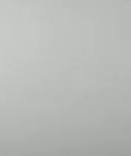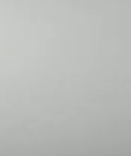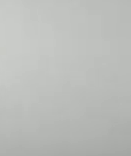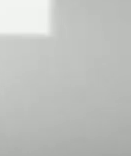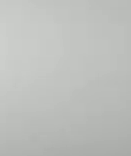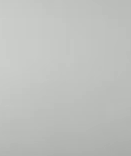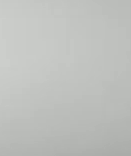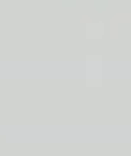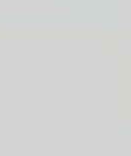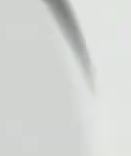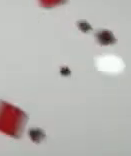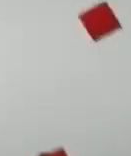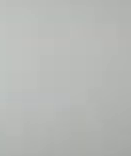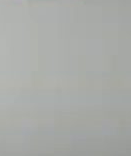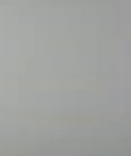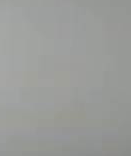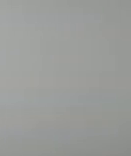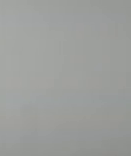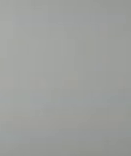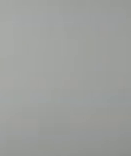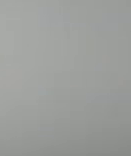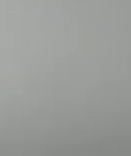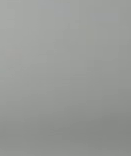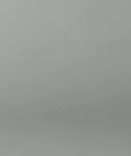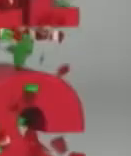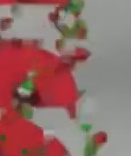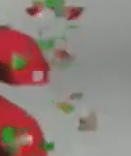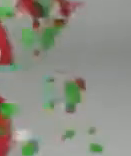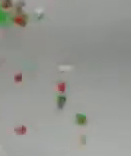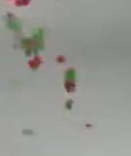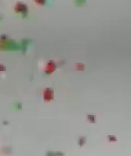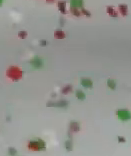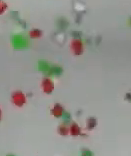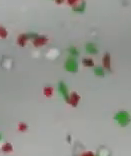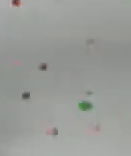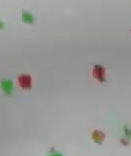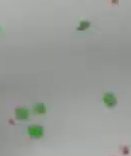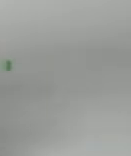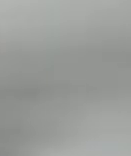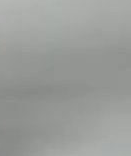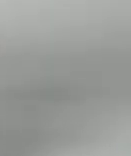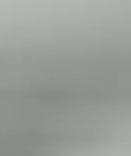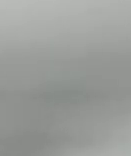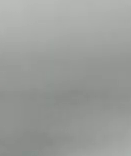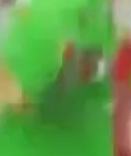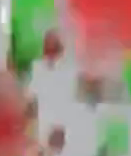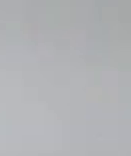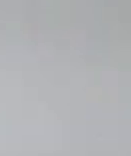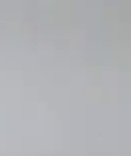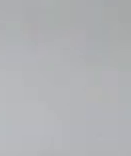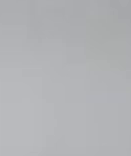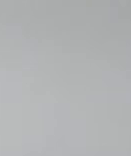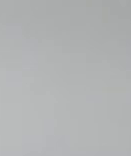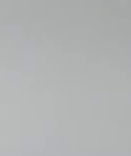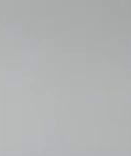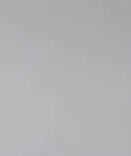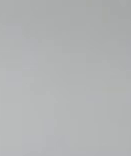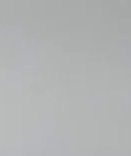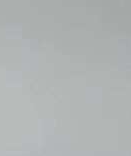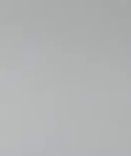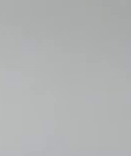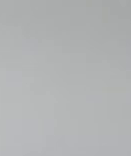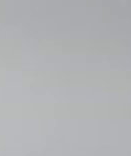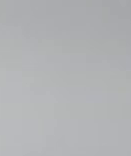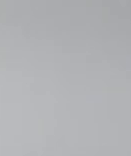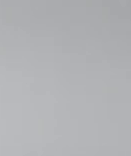At Spar, we're here for you. With 3 days of super deals and incredible savings across the store. Get Sunlight Dishwashing